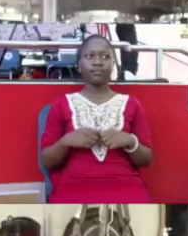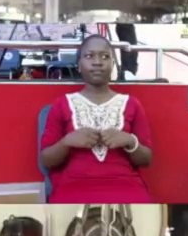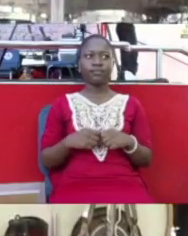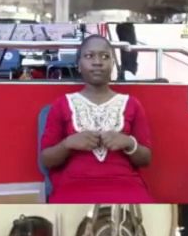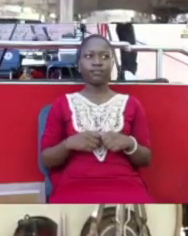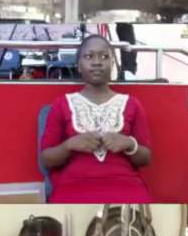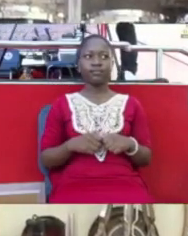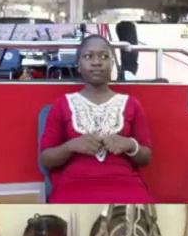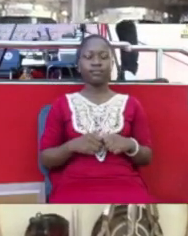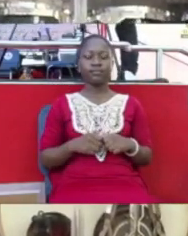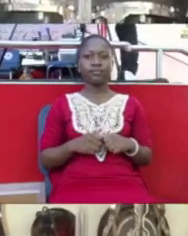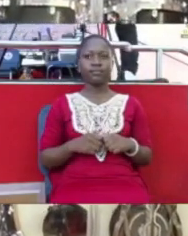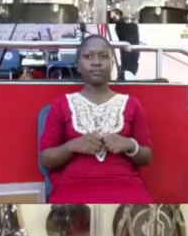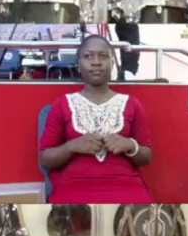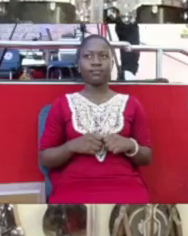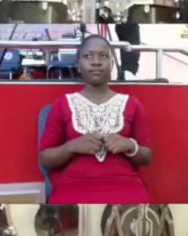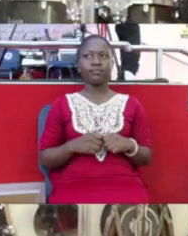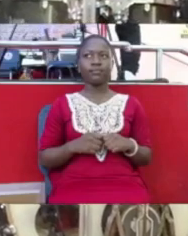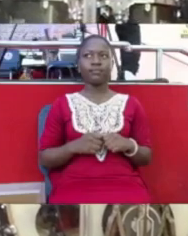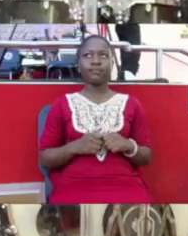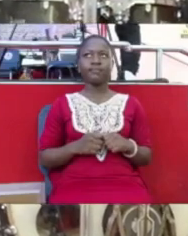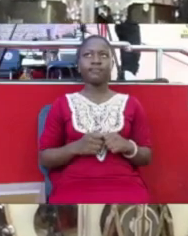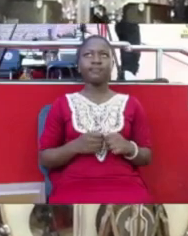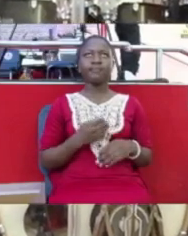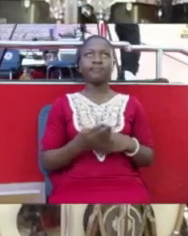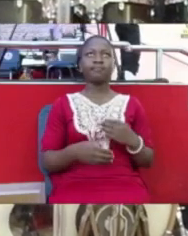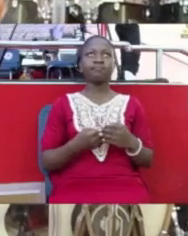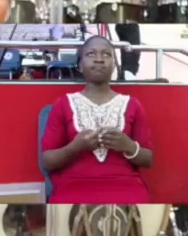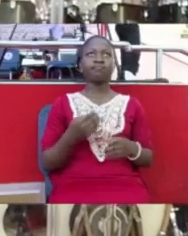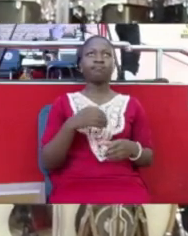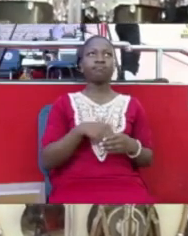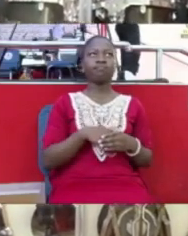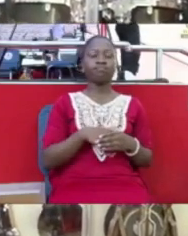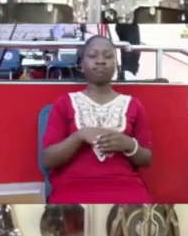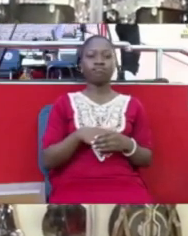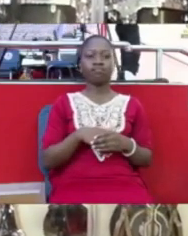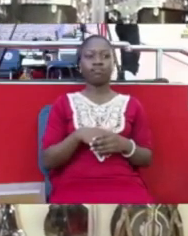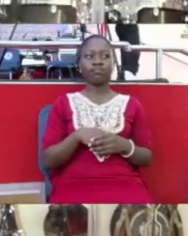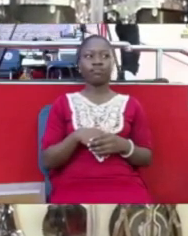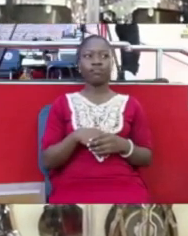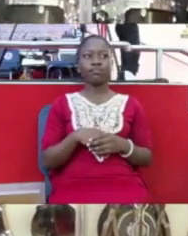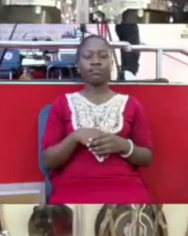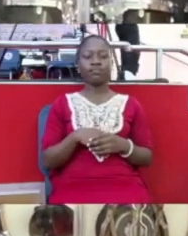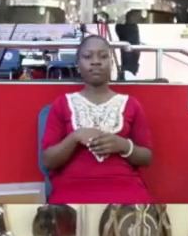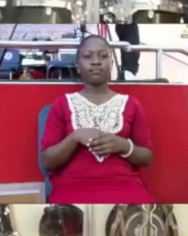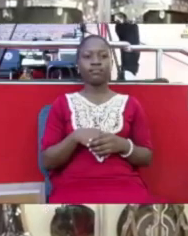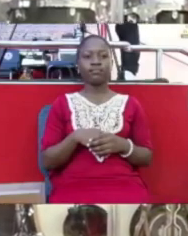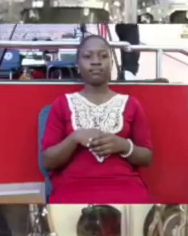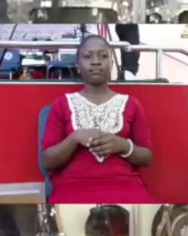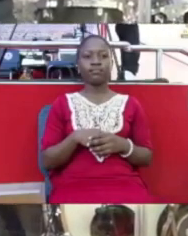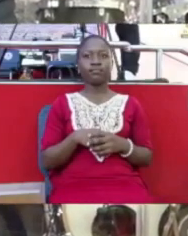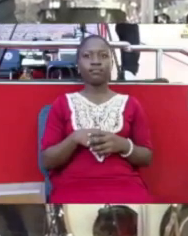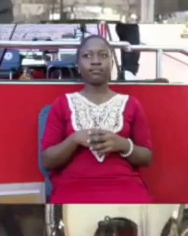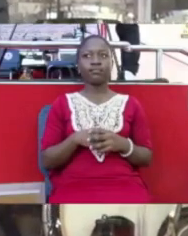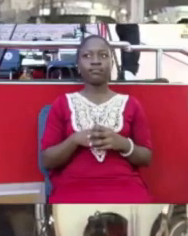ukumbi. That are in the overflow tent. Wale ambao wako kwenye hema. That are up in the balcony. Wale ambao wako kule juu. And who are watching us online.